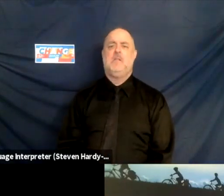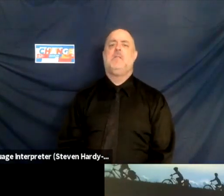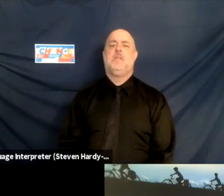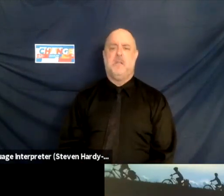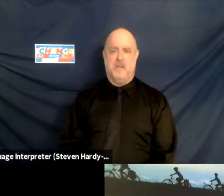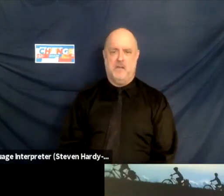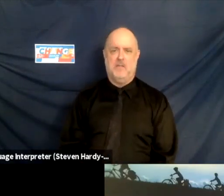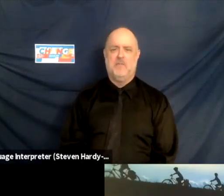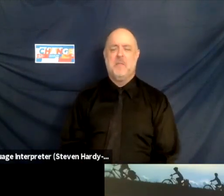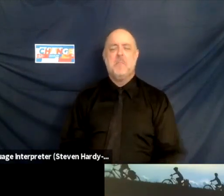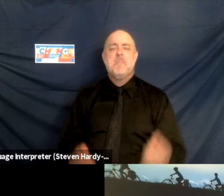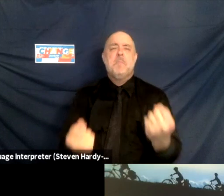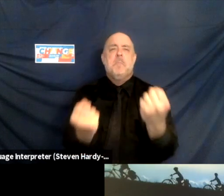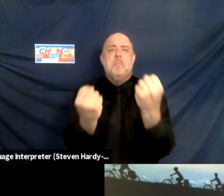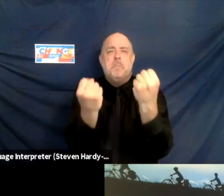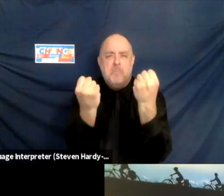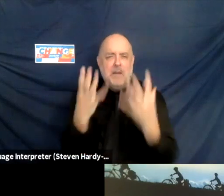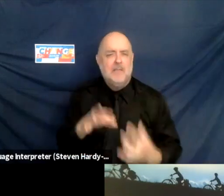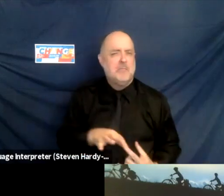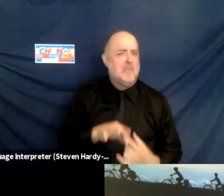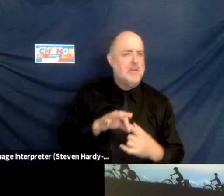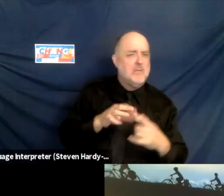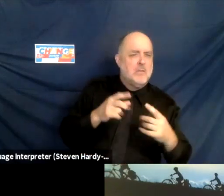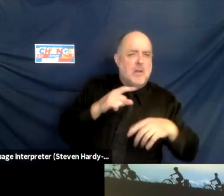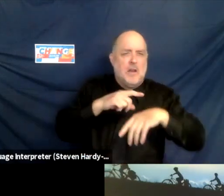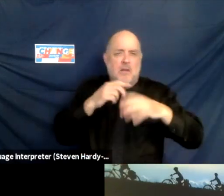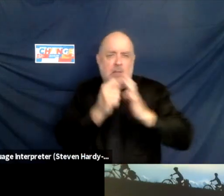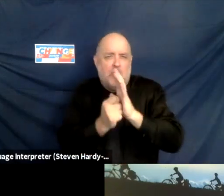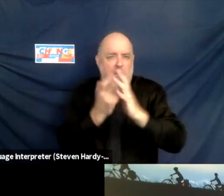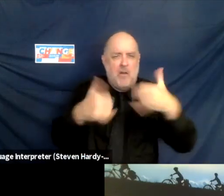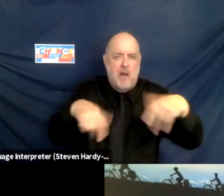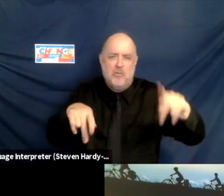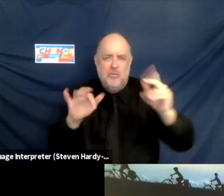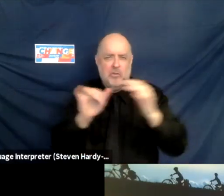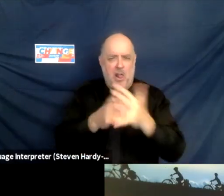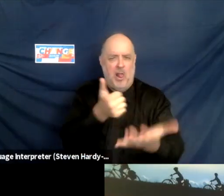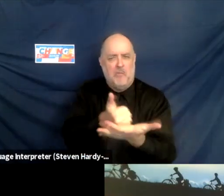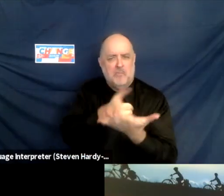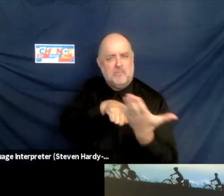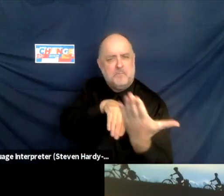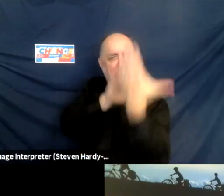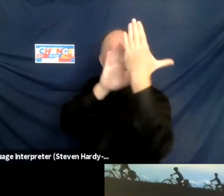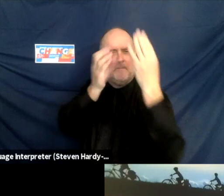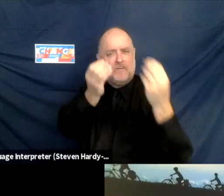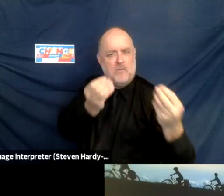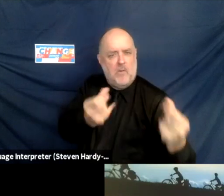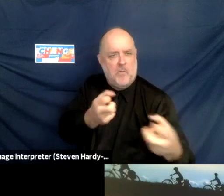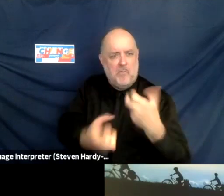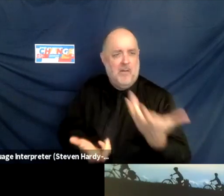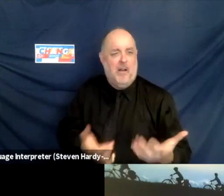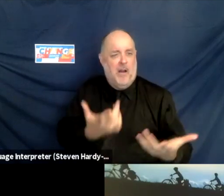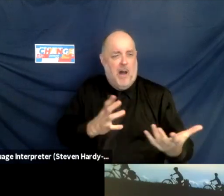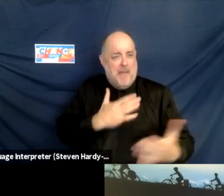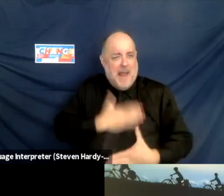a unique opportunity before us, and I'm ready to work together, not just with the Biden administration, not just with Republicans, not